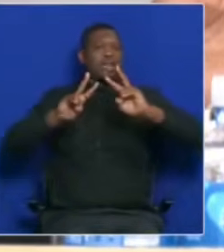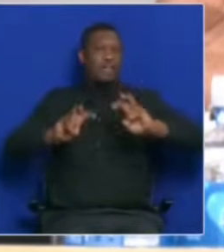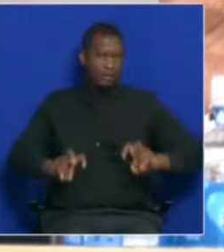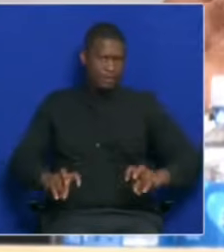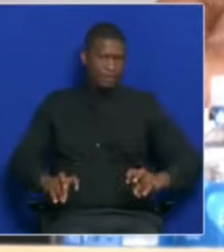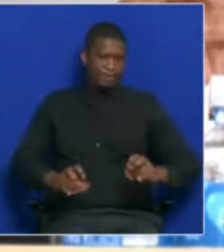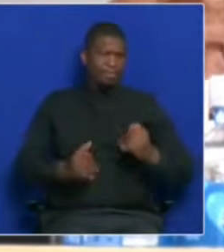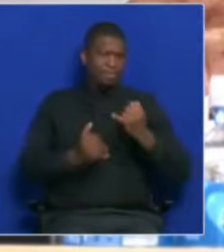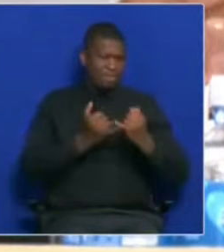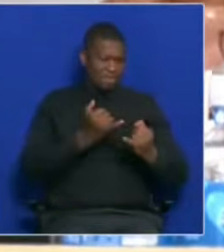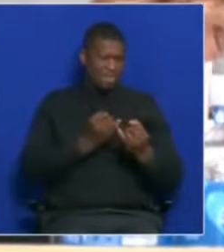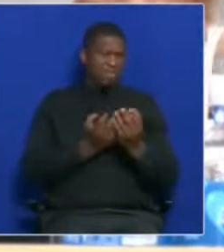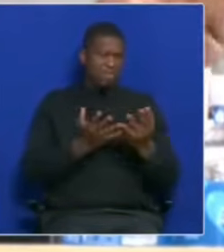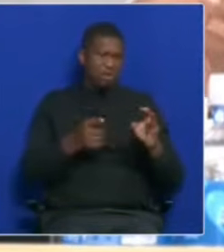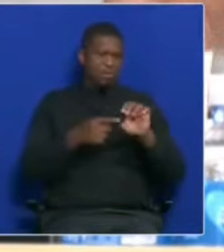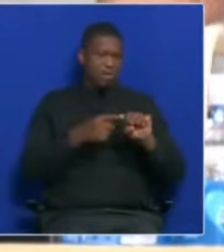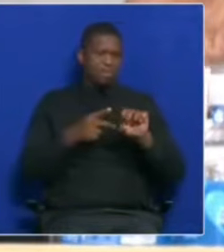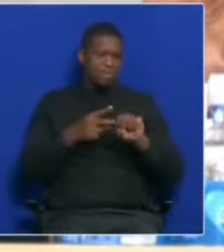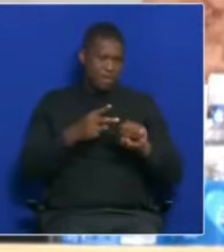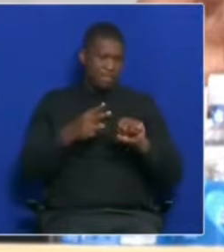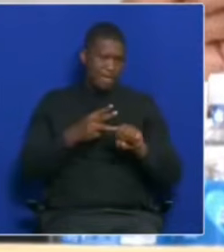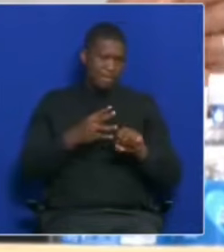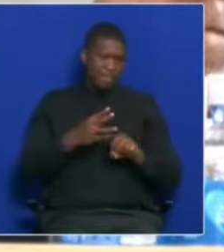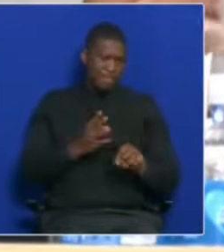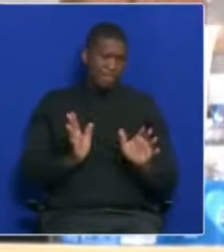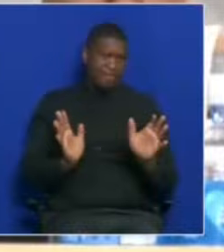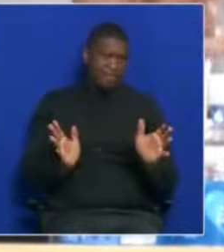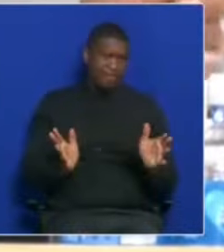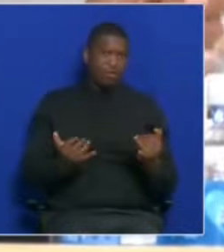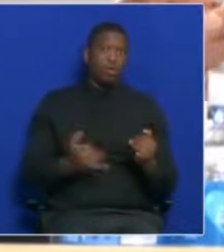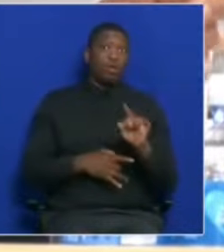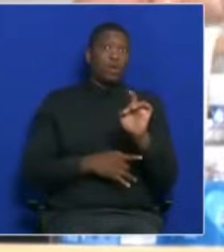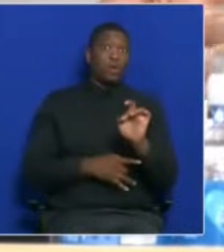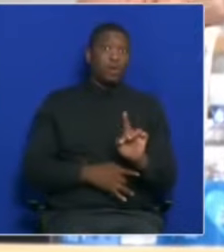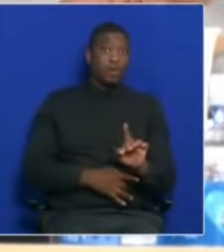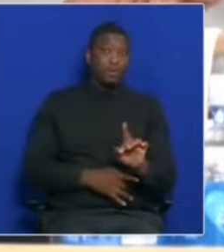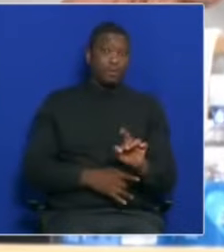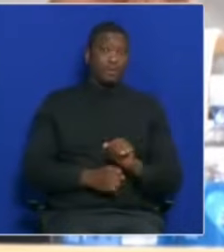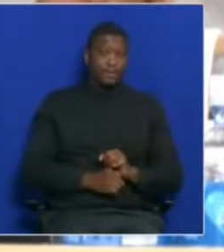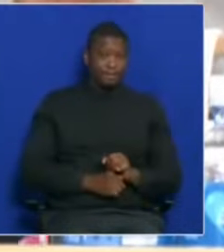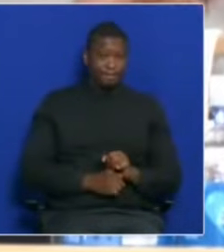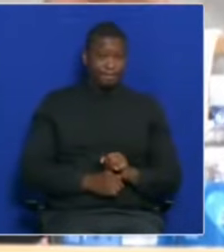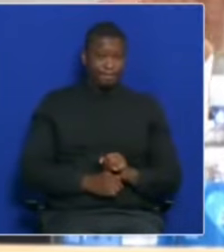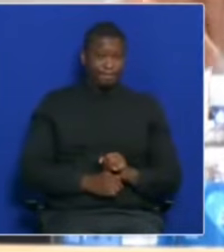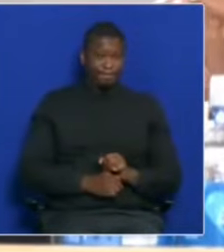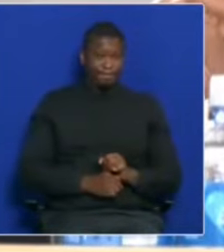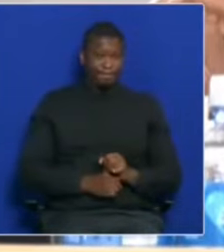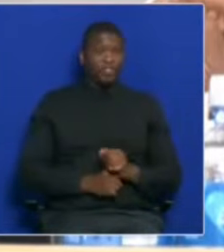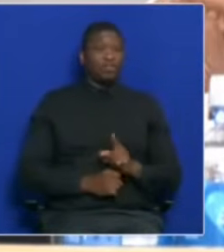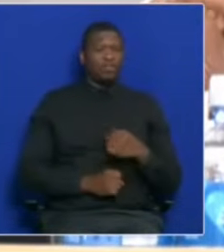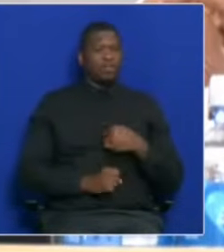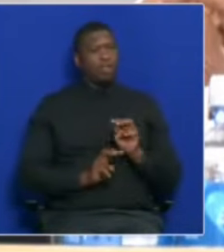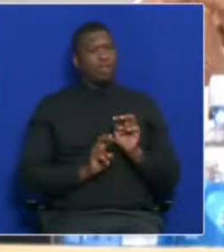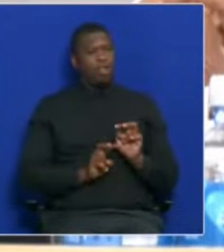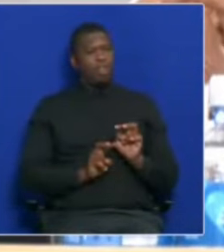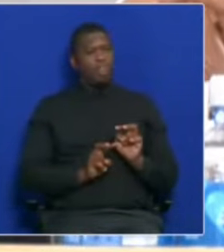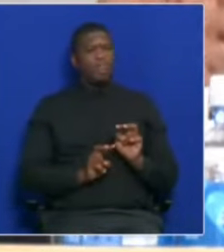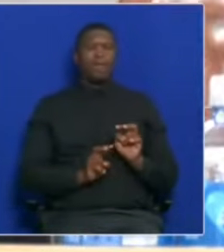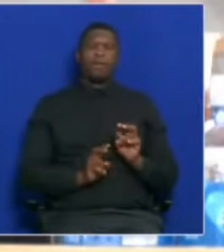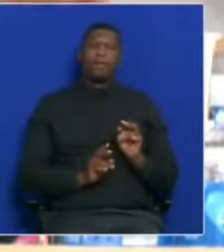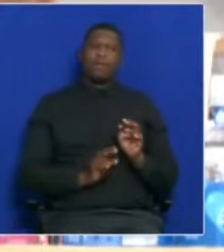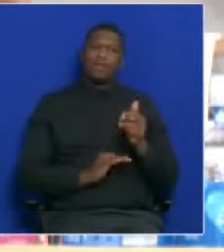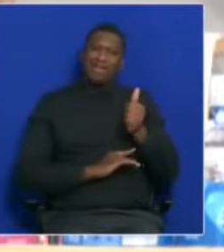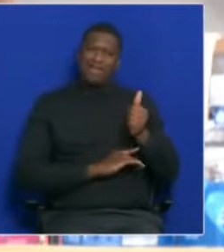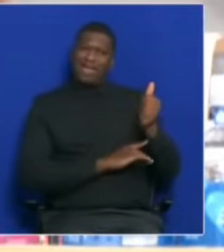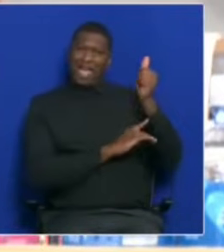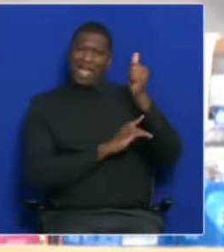the investigations. The question that it prompts for me is, where was the head of investigations